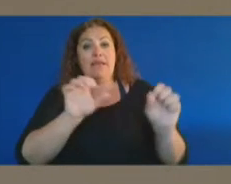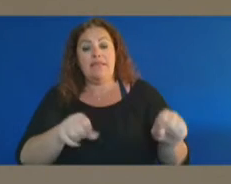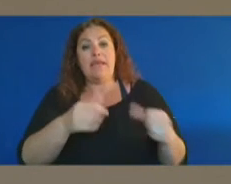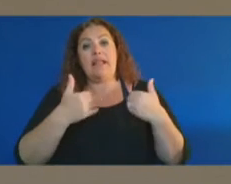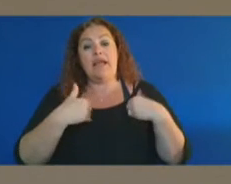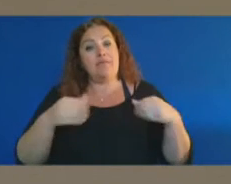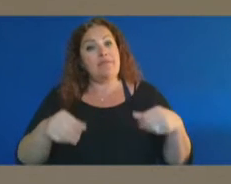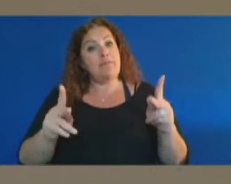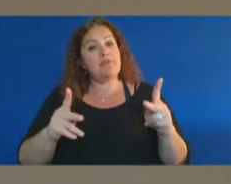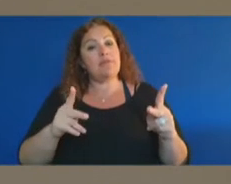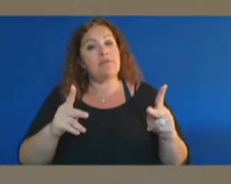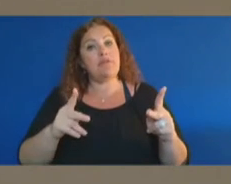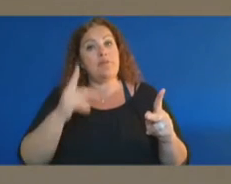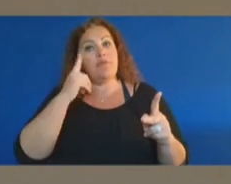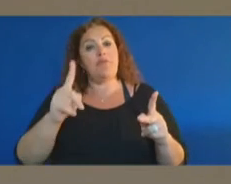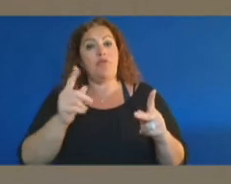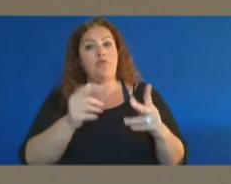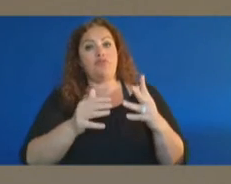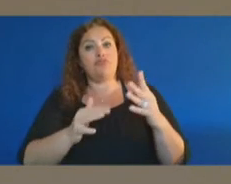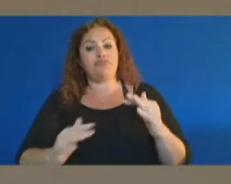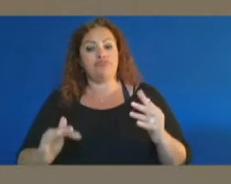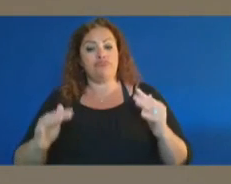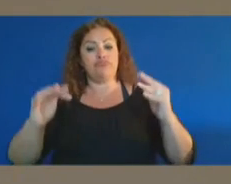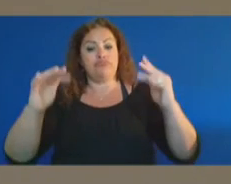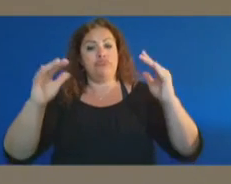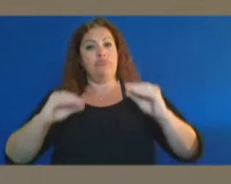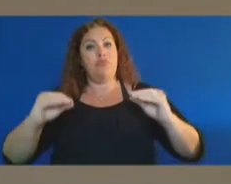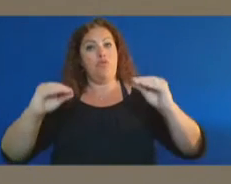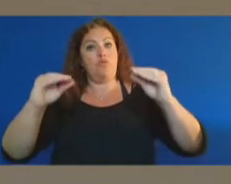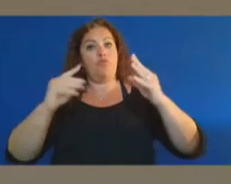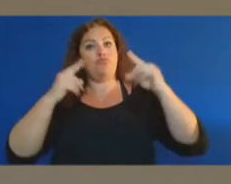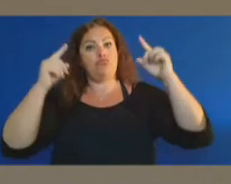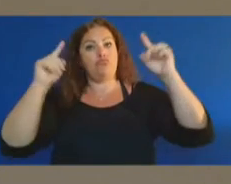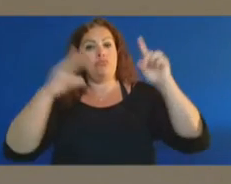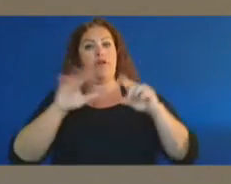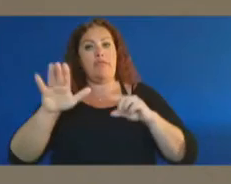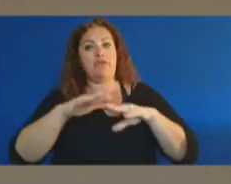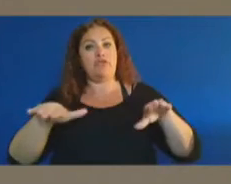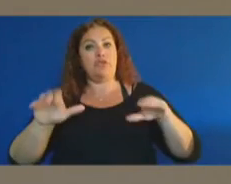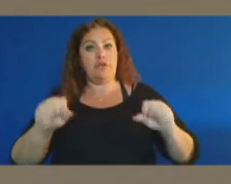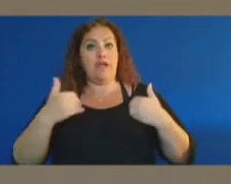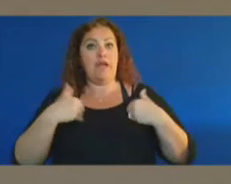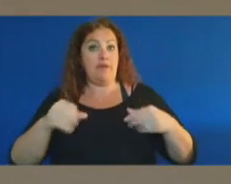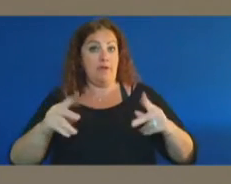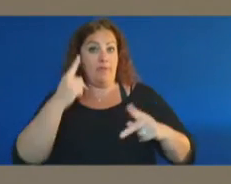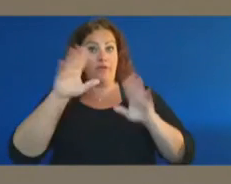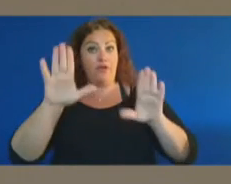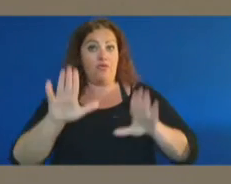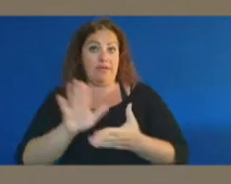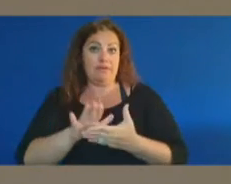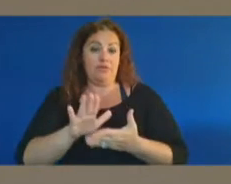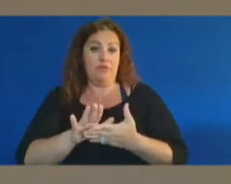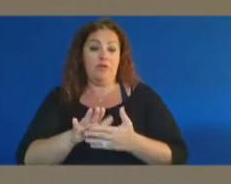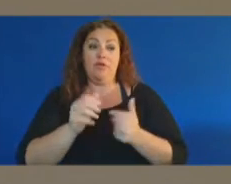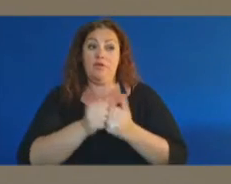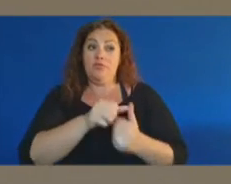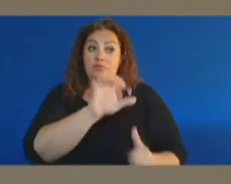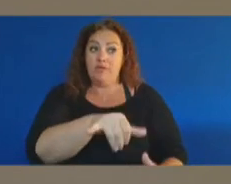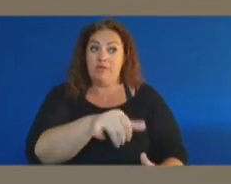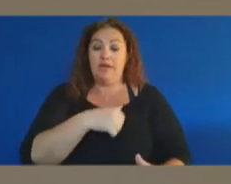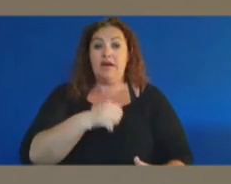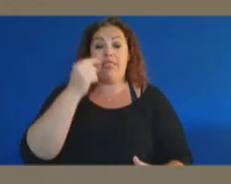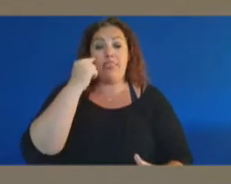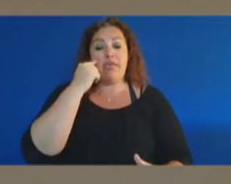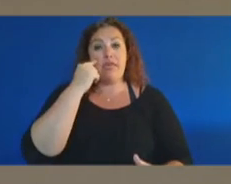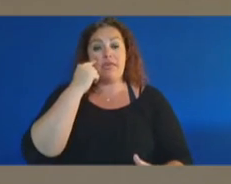opportunities of upward mobility and their children can have the opportunity of a great school so with that I think the um